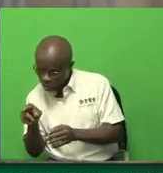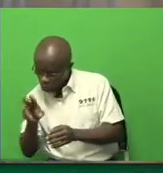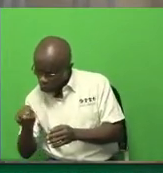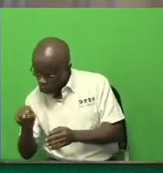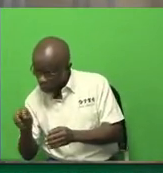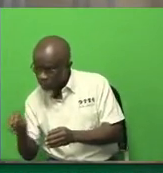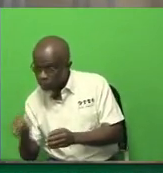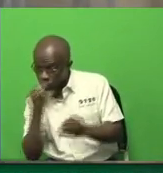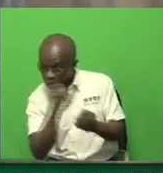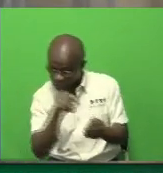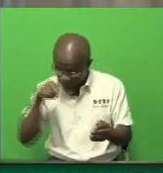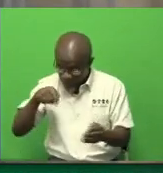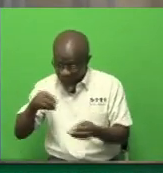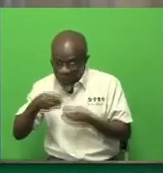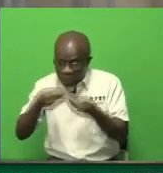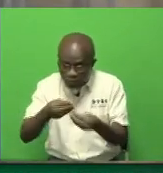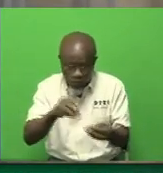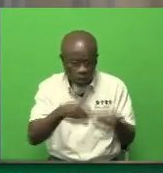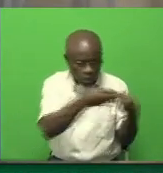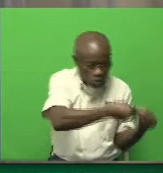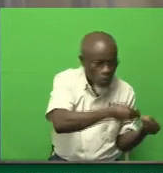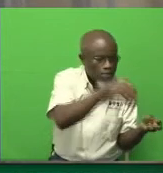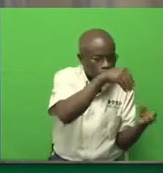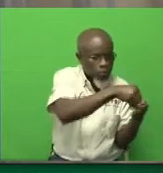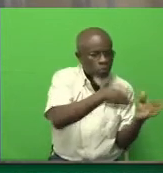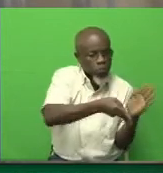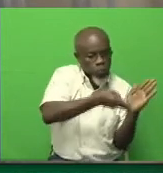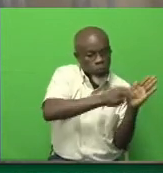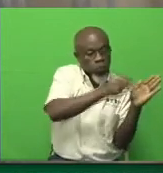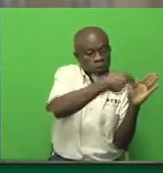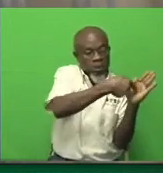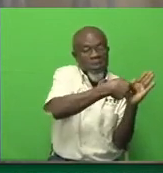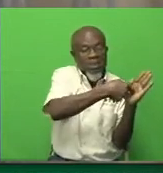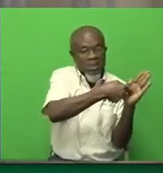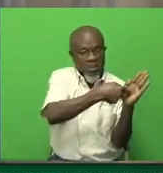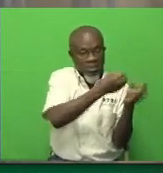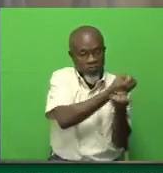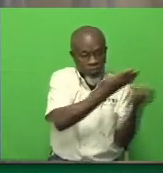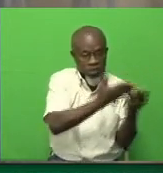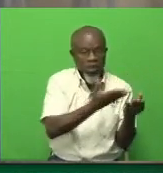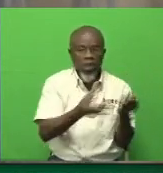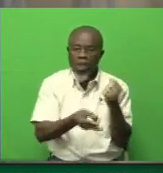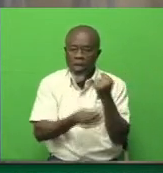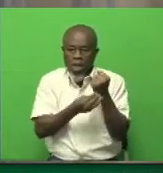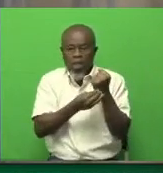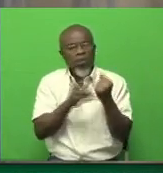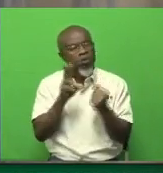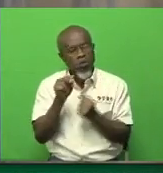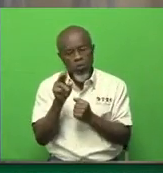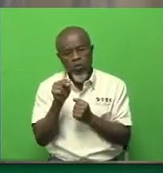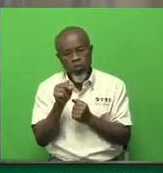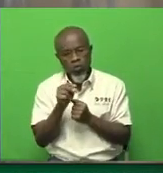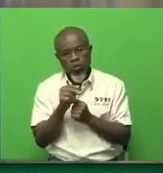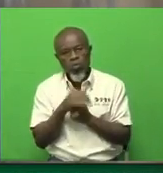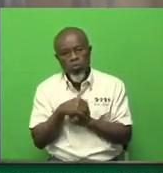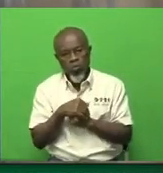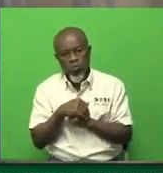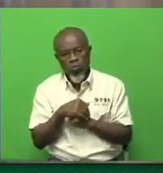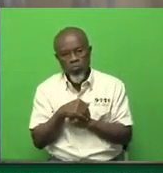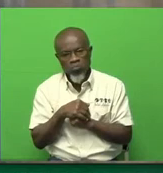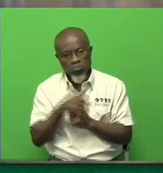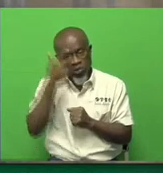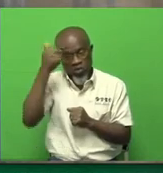it will come every year and say turn around they can see clearly there's growth there's recovery everything is booming